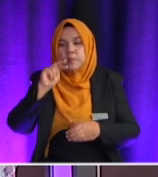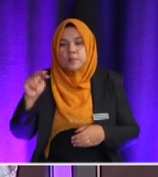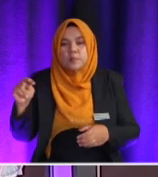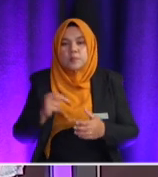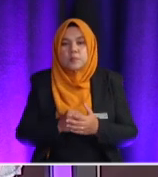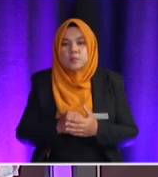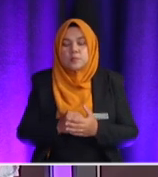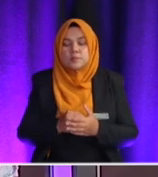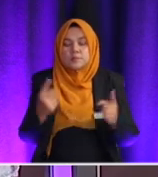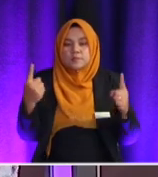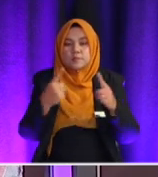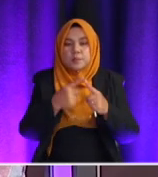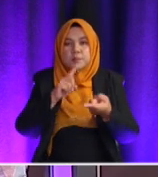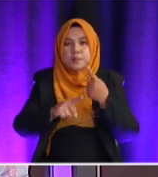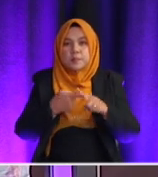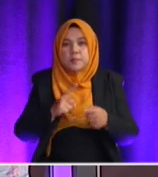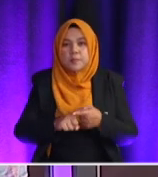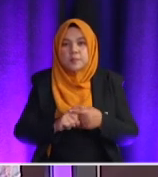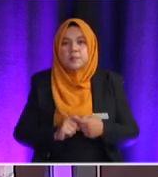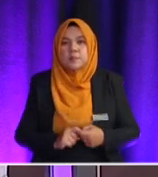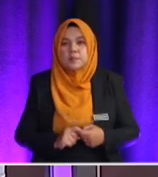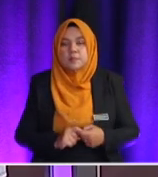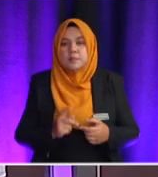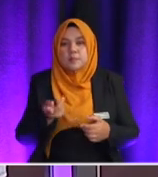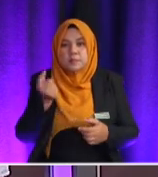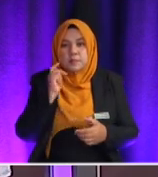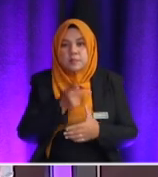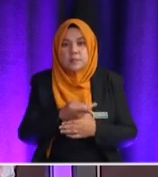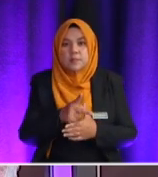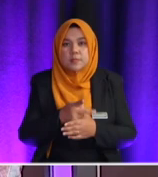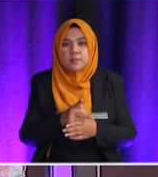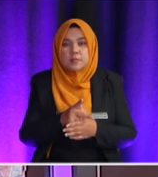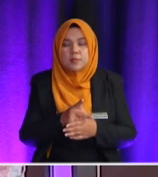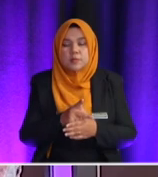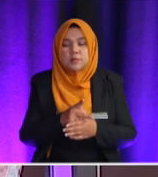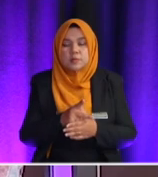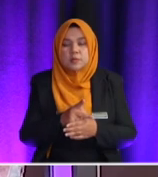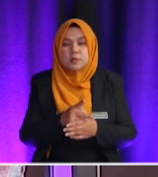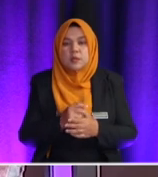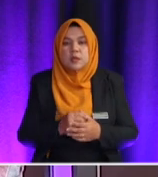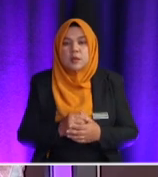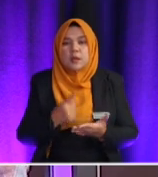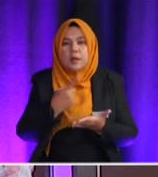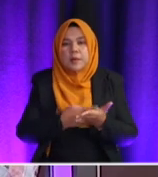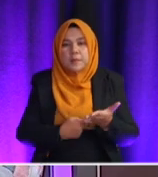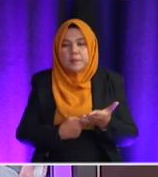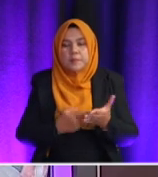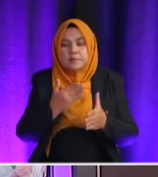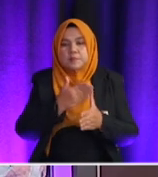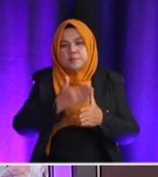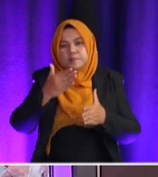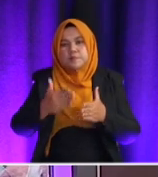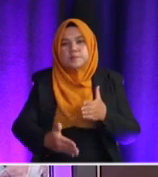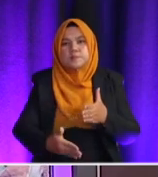their friends. Okay, just now they already shared with you about their problems. Maybe one of them can share what are the solutions to solve